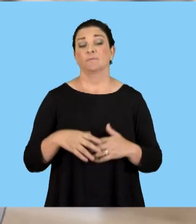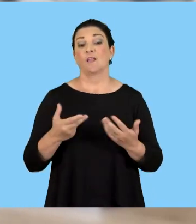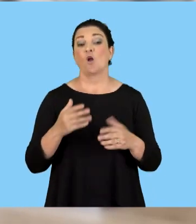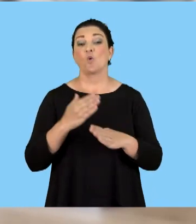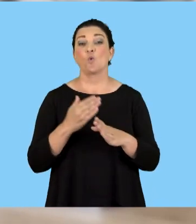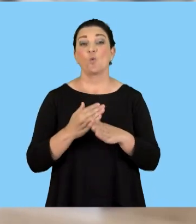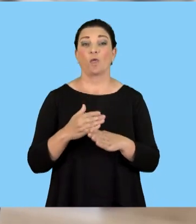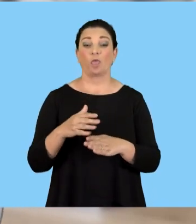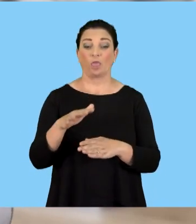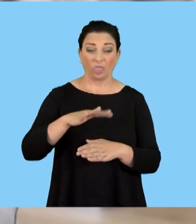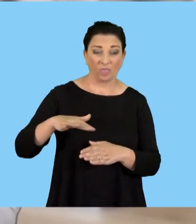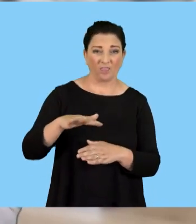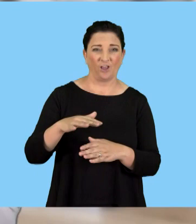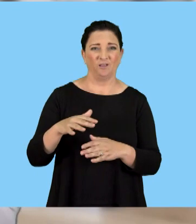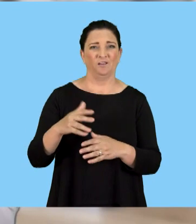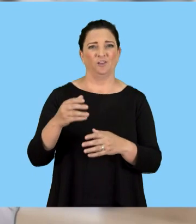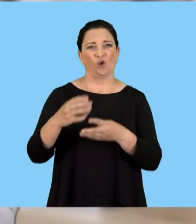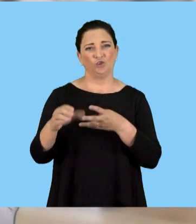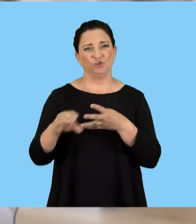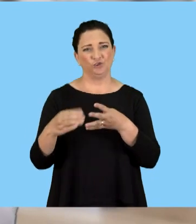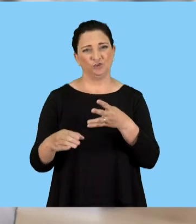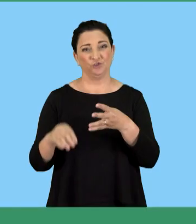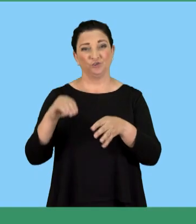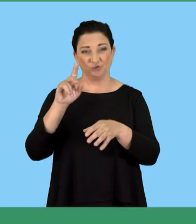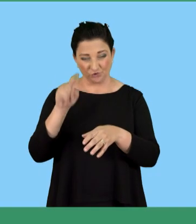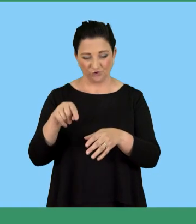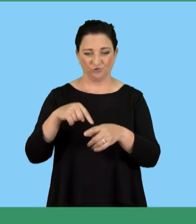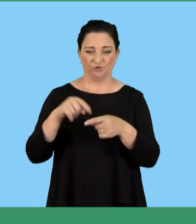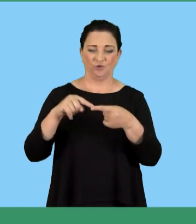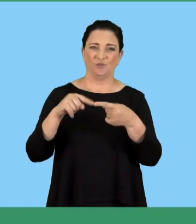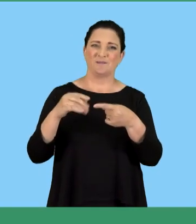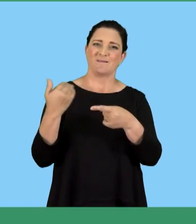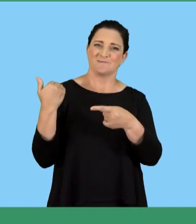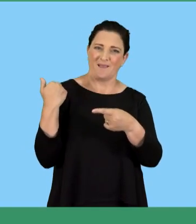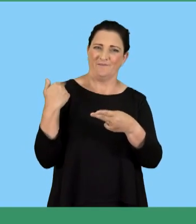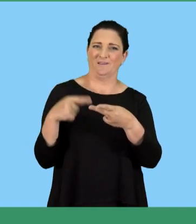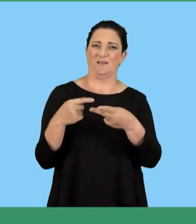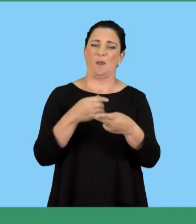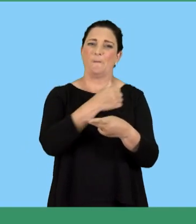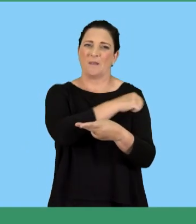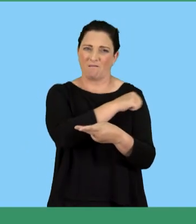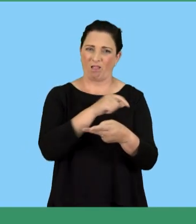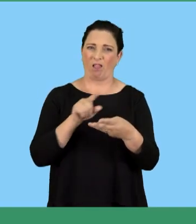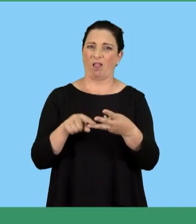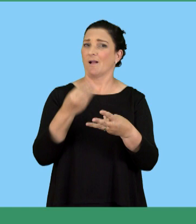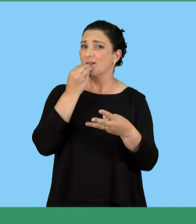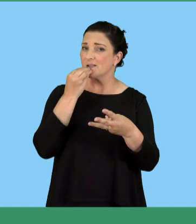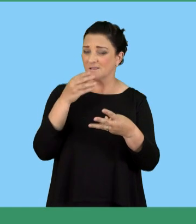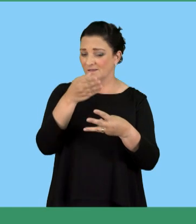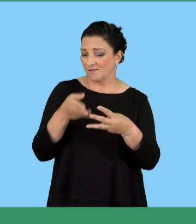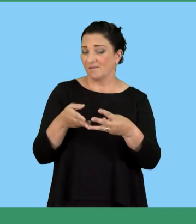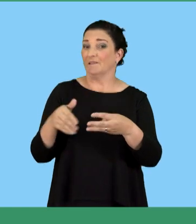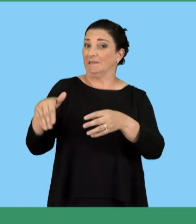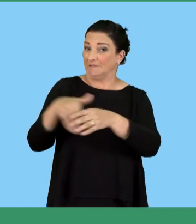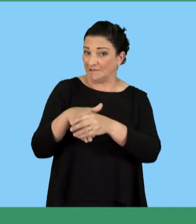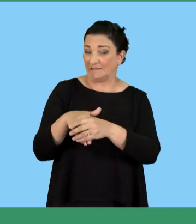working conditions should include safety, medical, and canteen facilities. So that is another